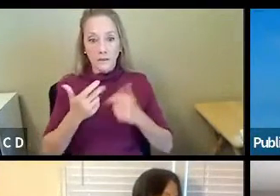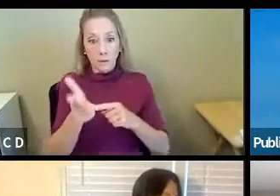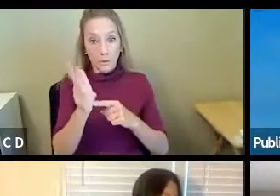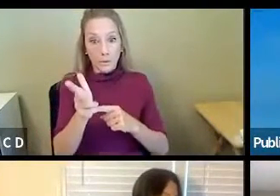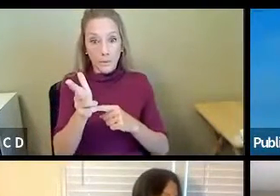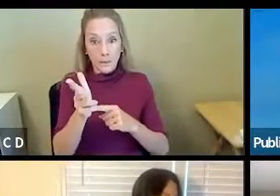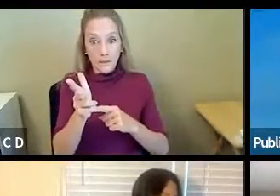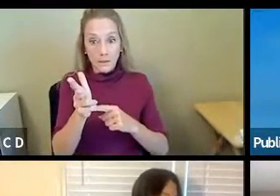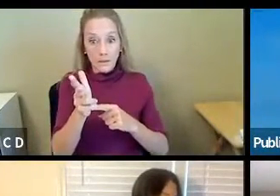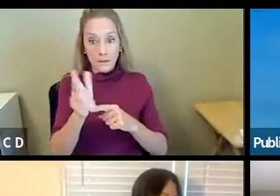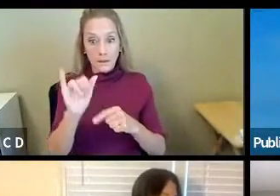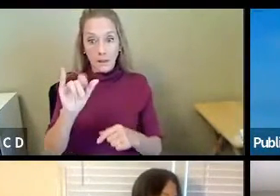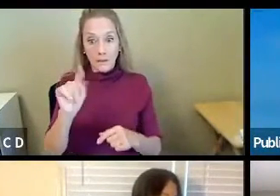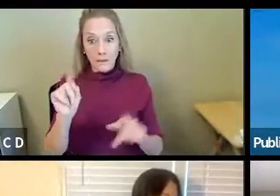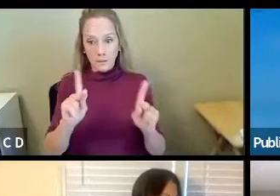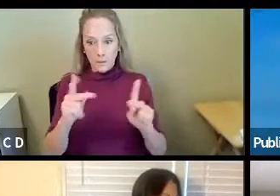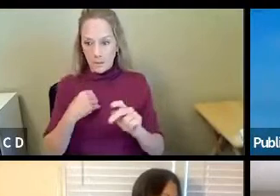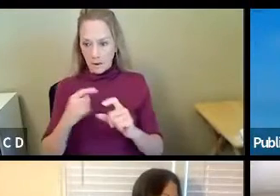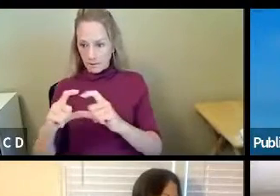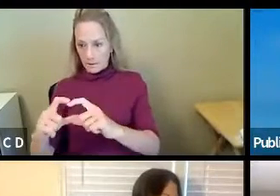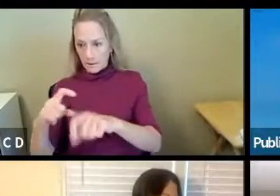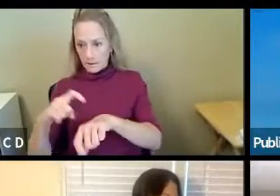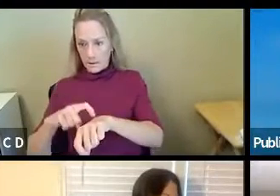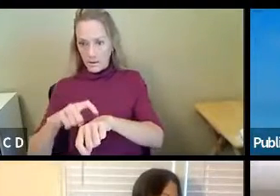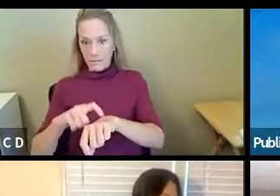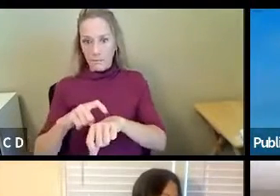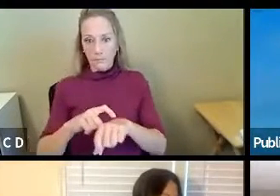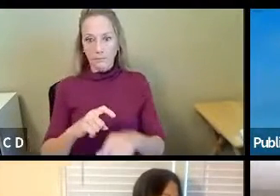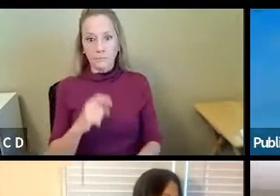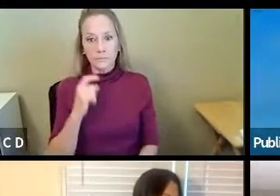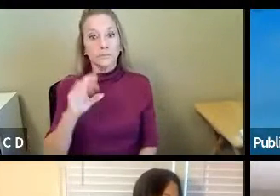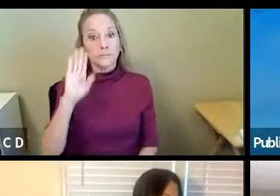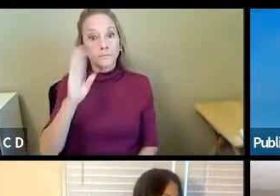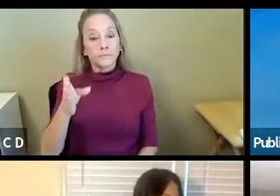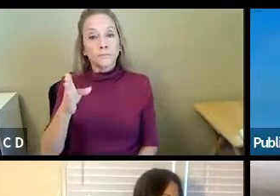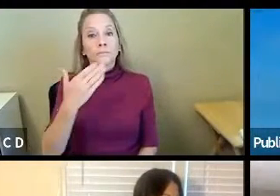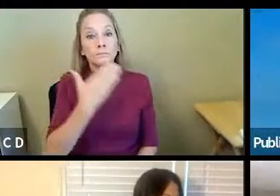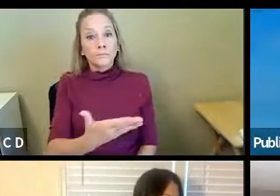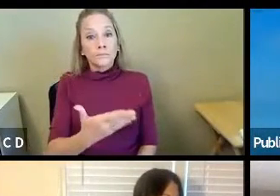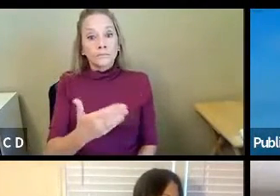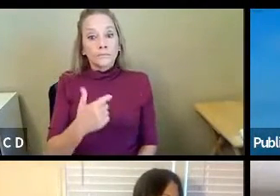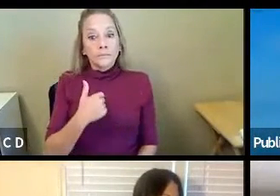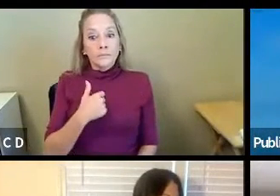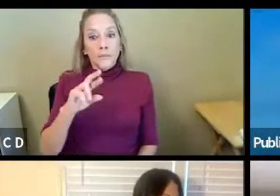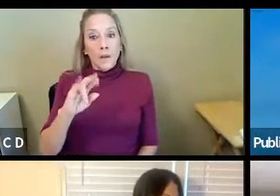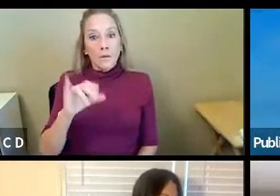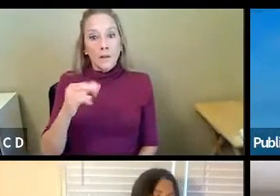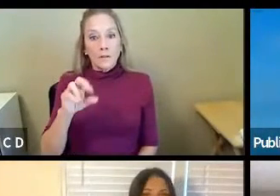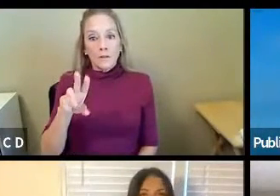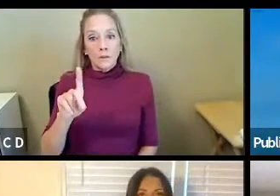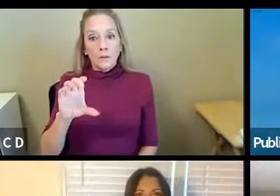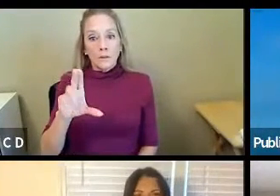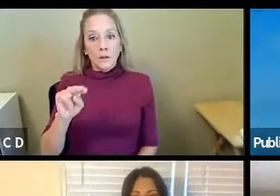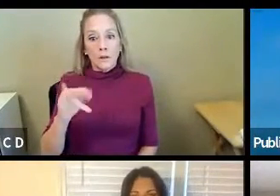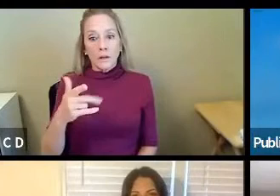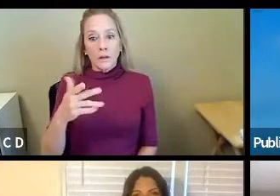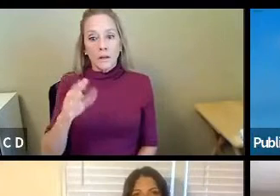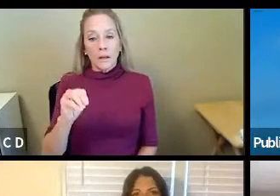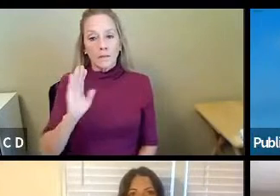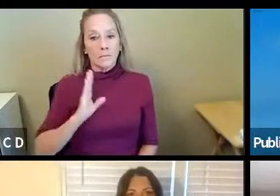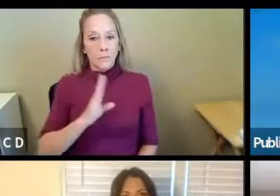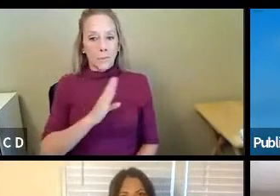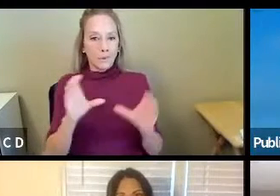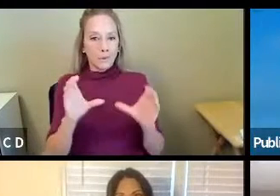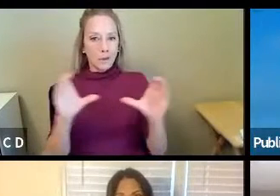minutes, and the IT folks have the timer up on the screen. All right, thank you. Richard Cunningham, board certified orthopedic